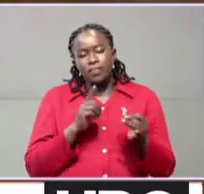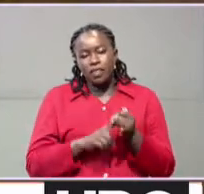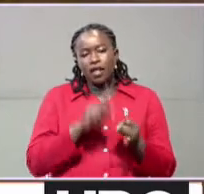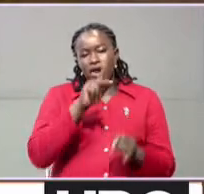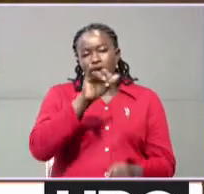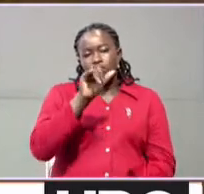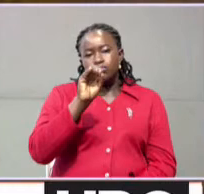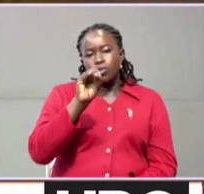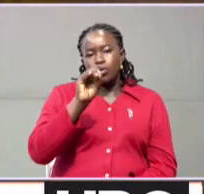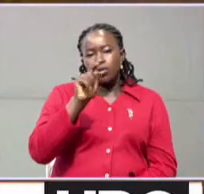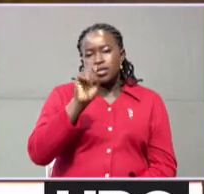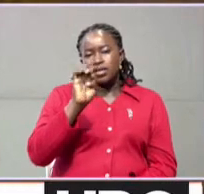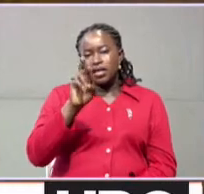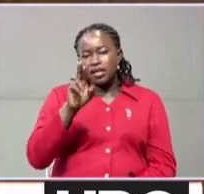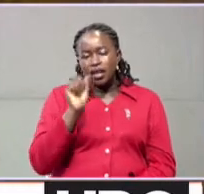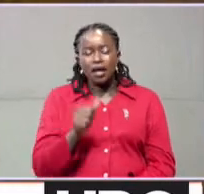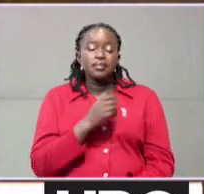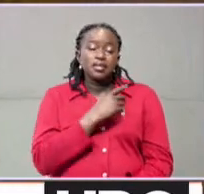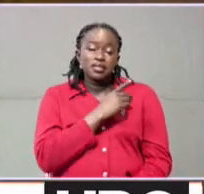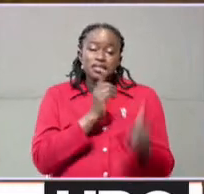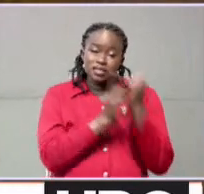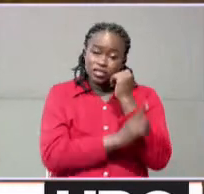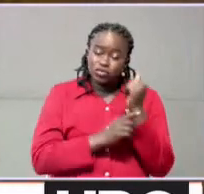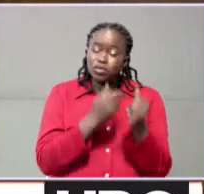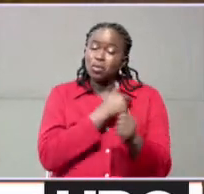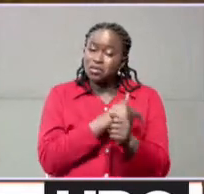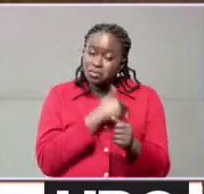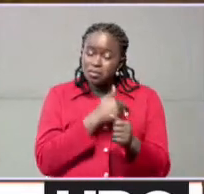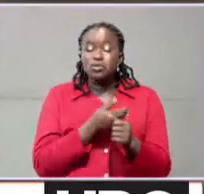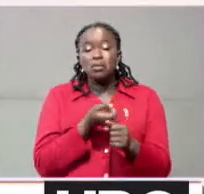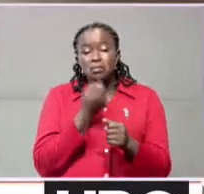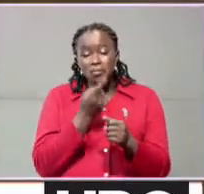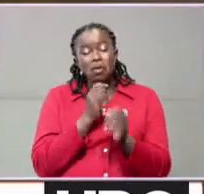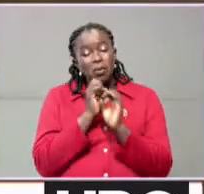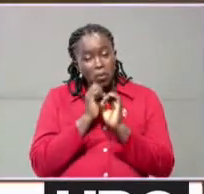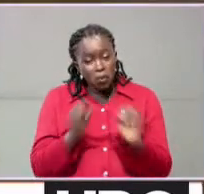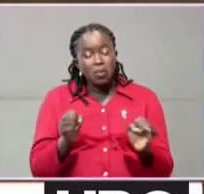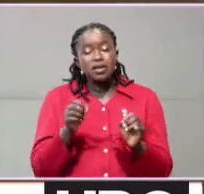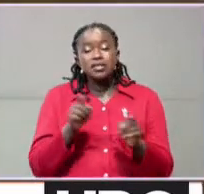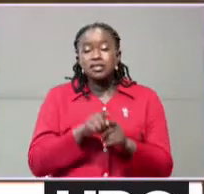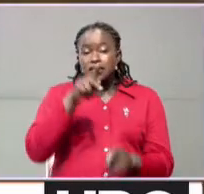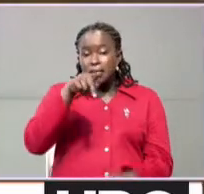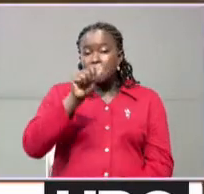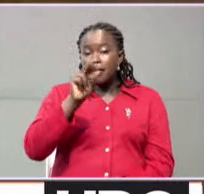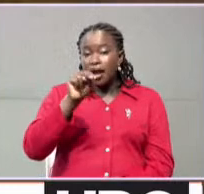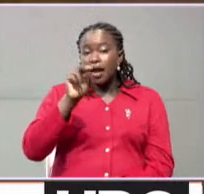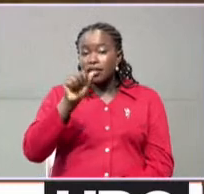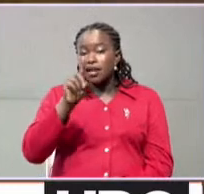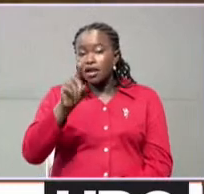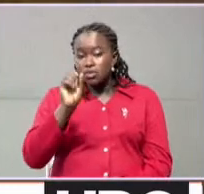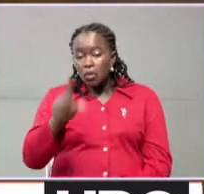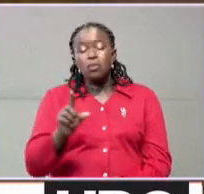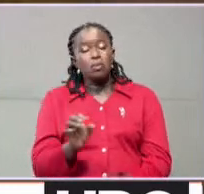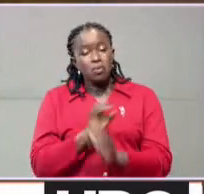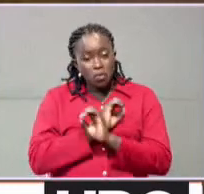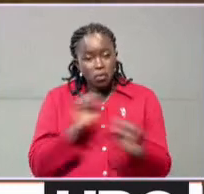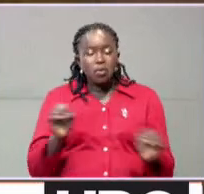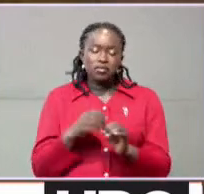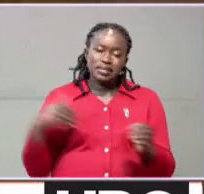fire hospital has not had medicine not even a panado for the last three weeks even as we speak